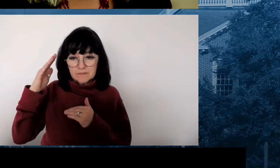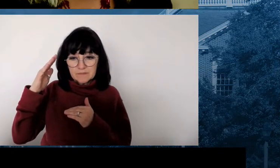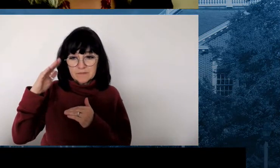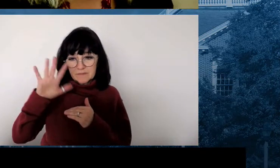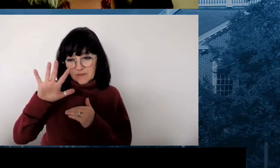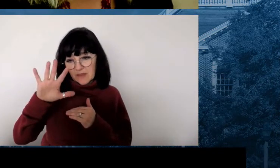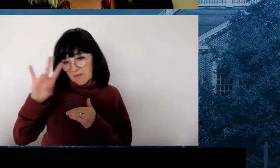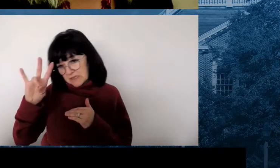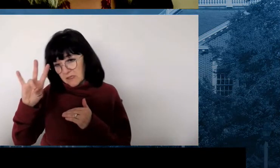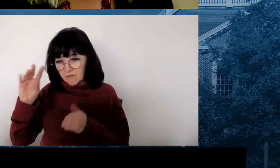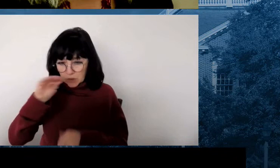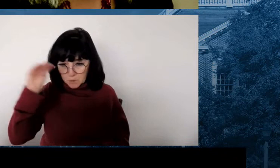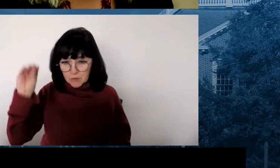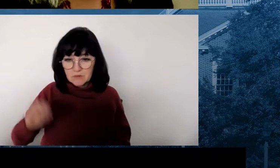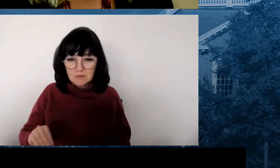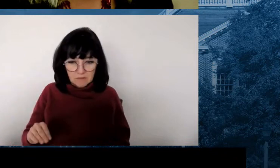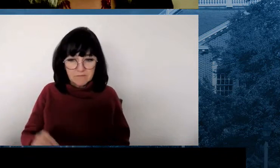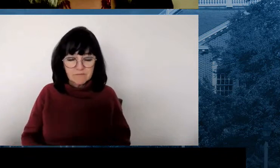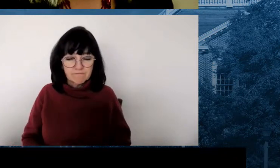57%.